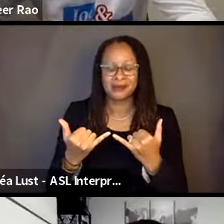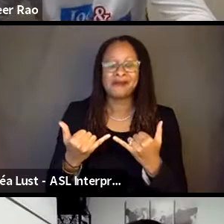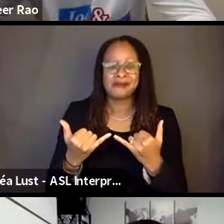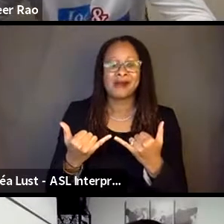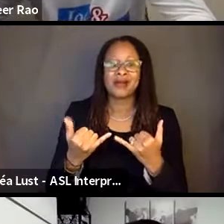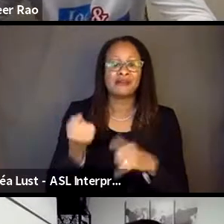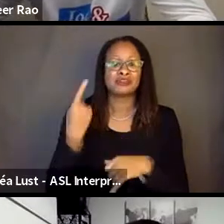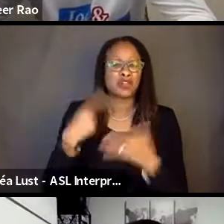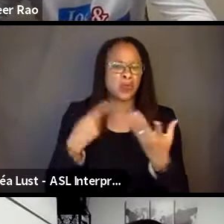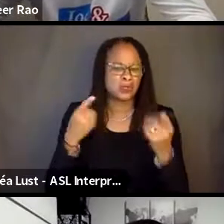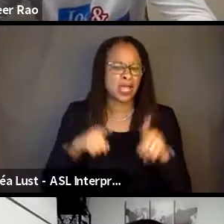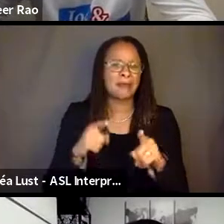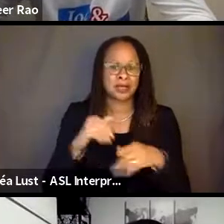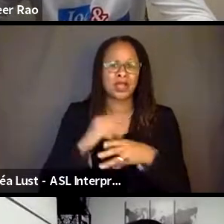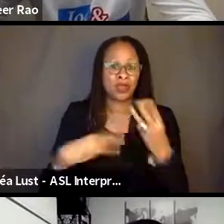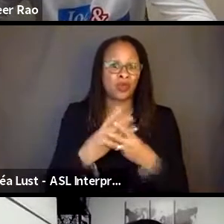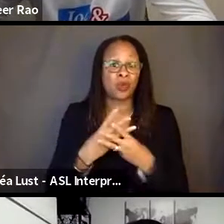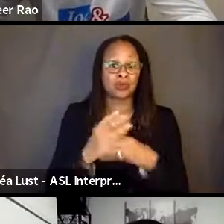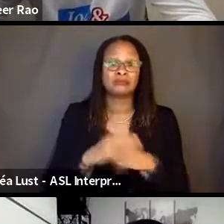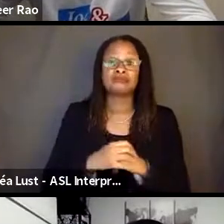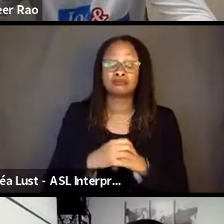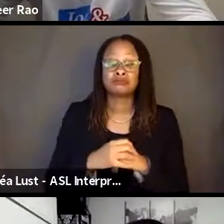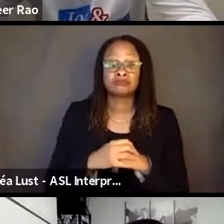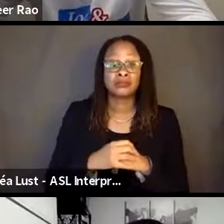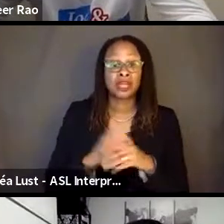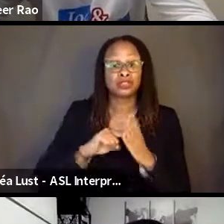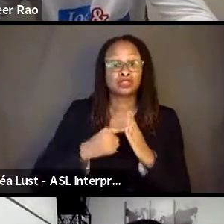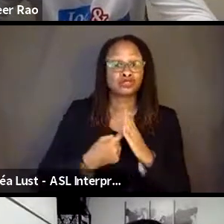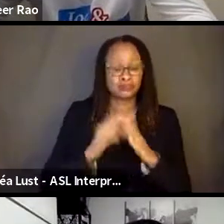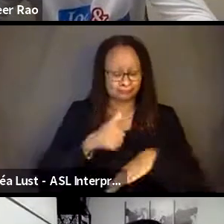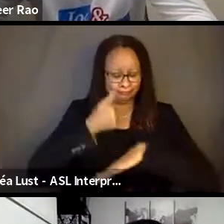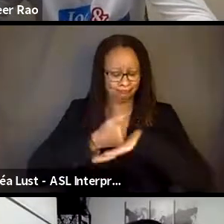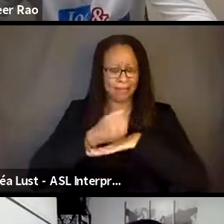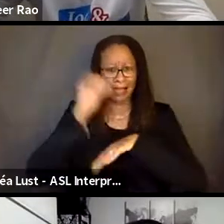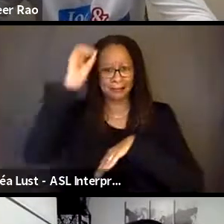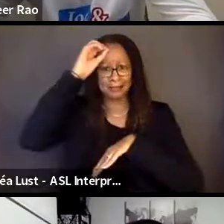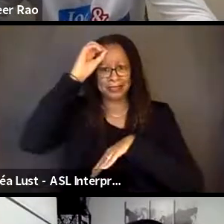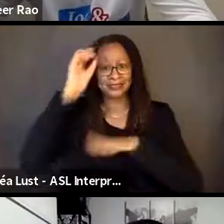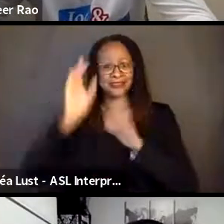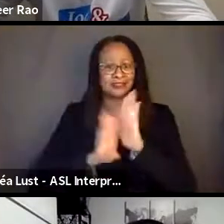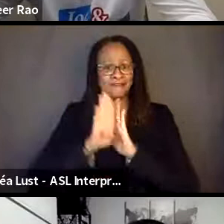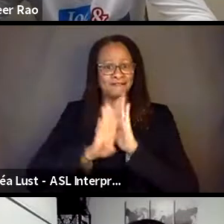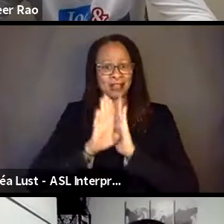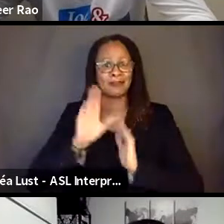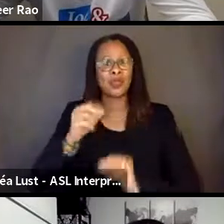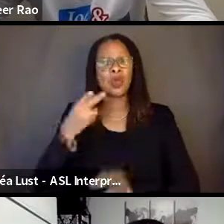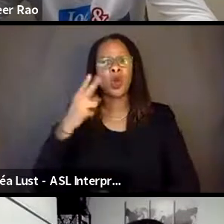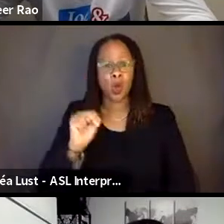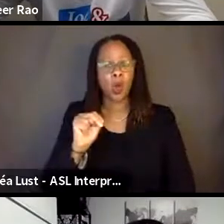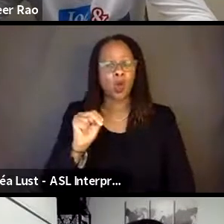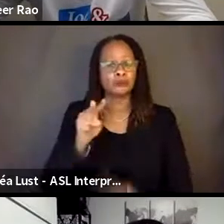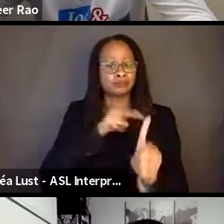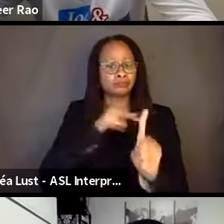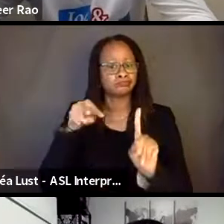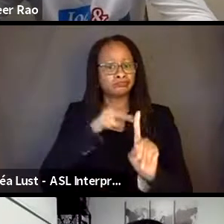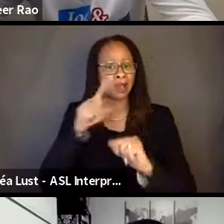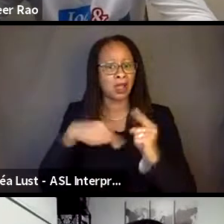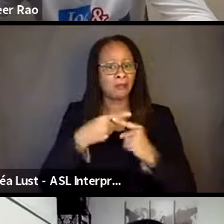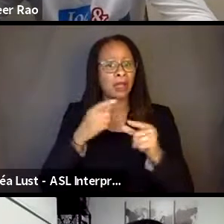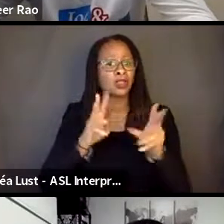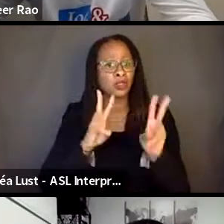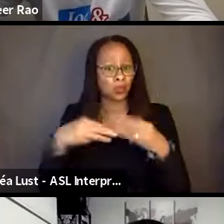world. They're also starting to form opinions and develop their own perspectives about the